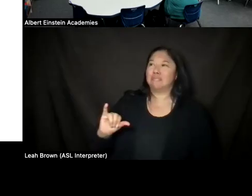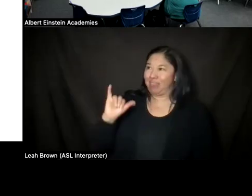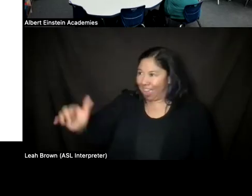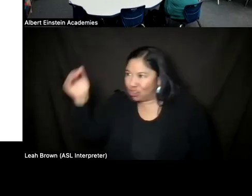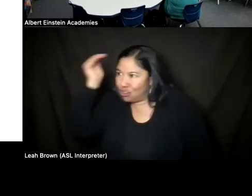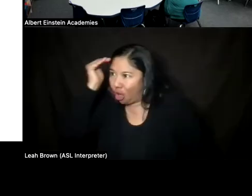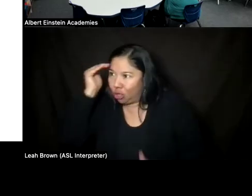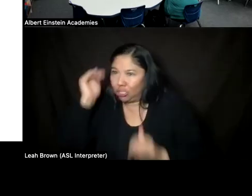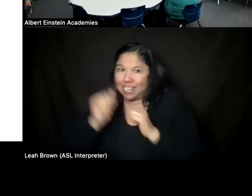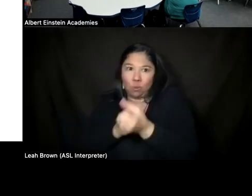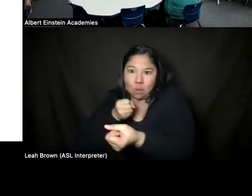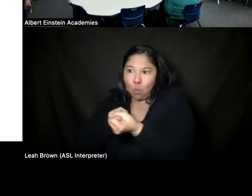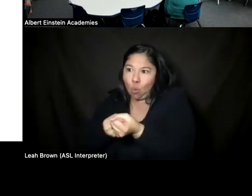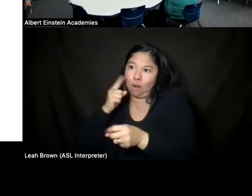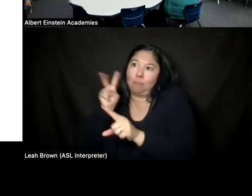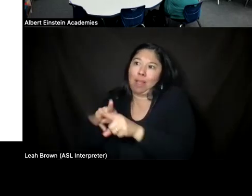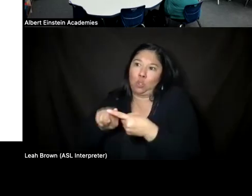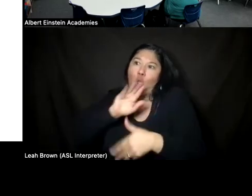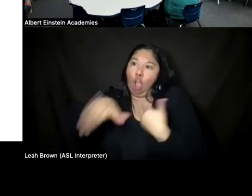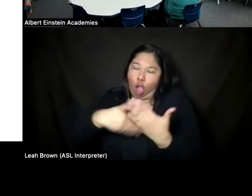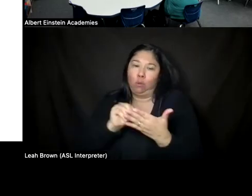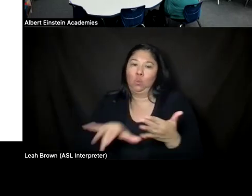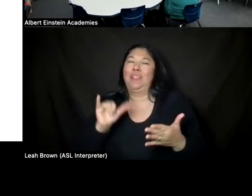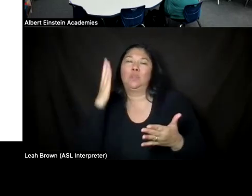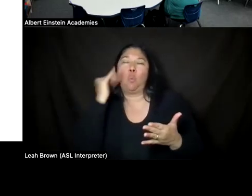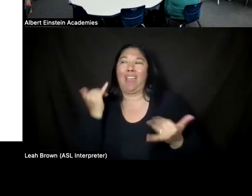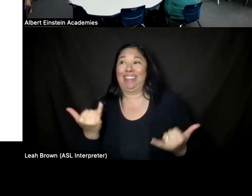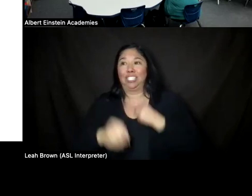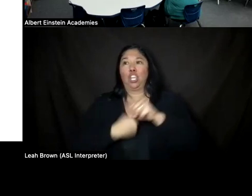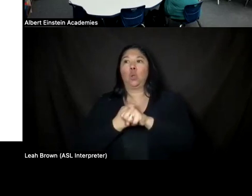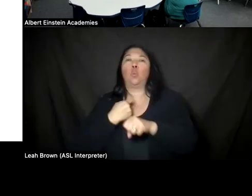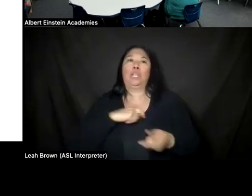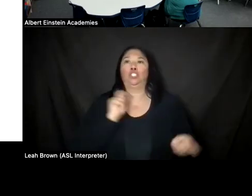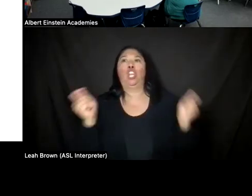So that's what led to us trying this, to do it a little differently this year. So we shall see.